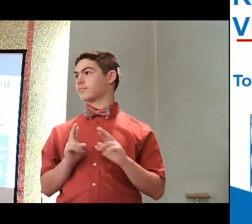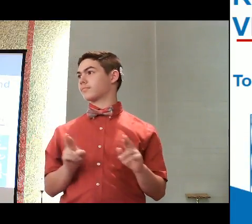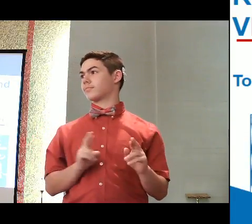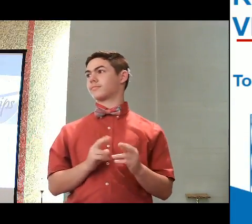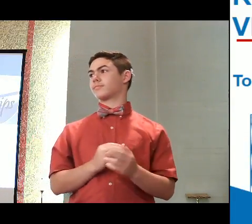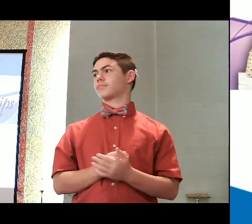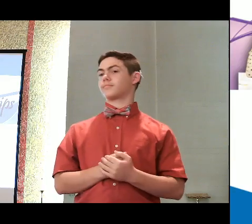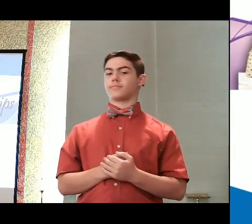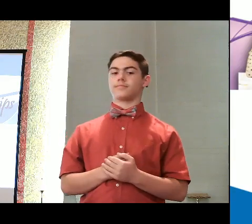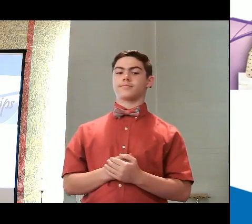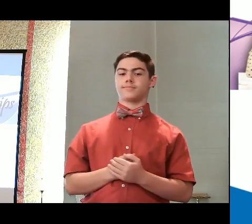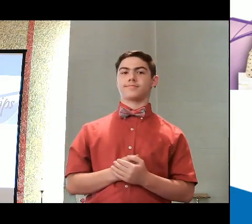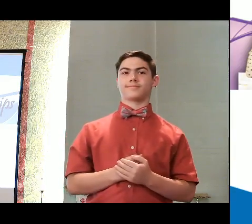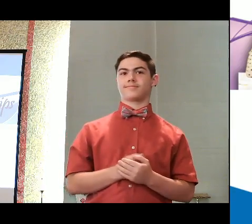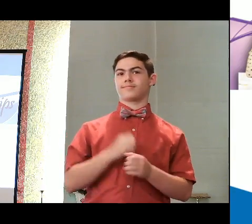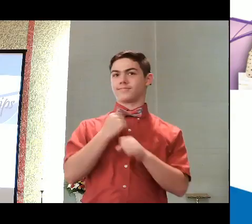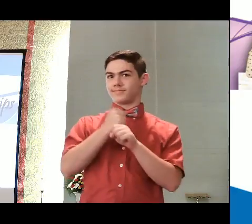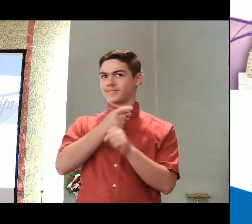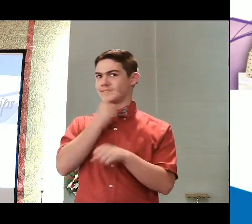right.